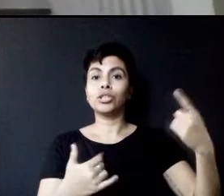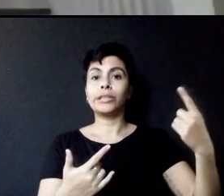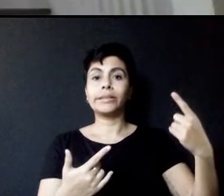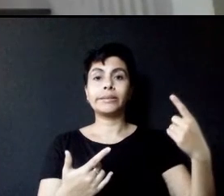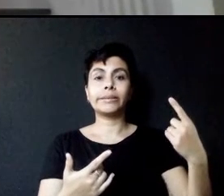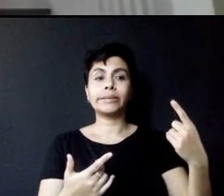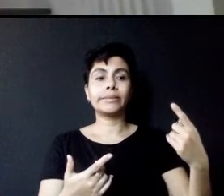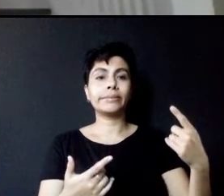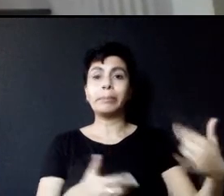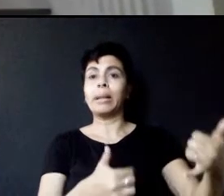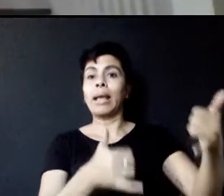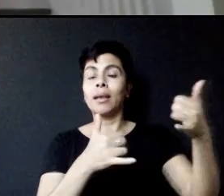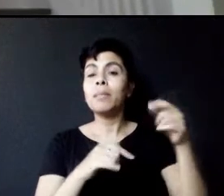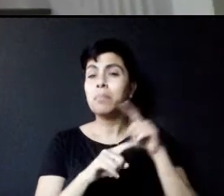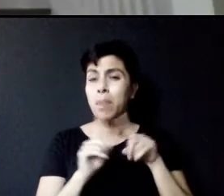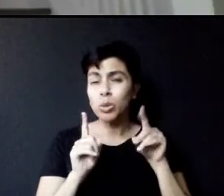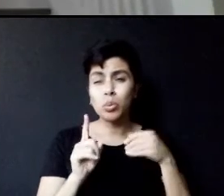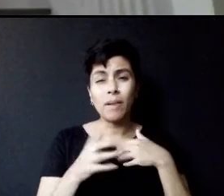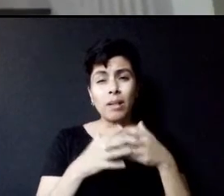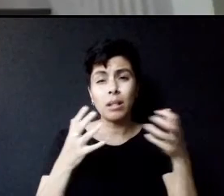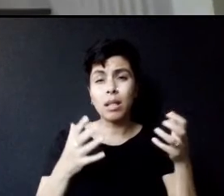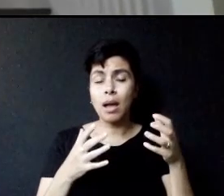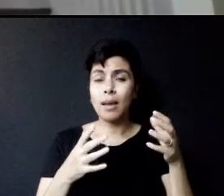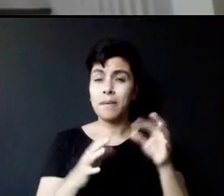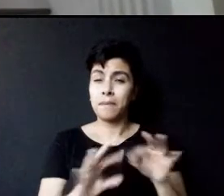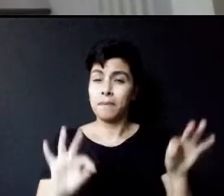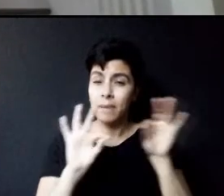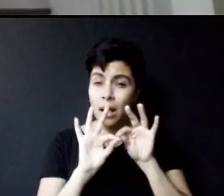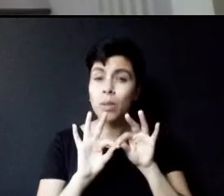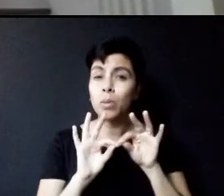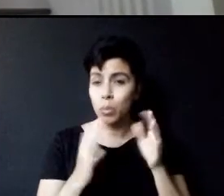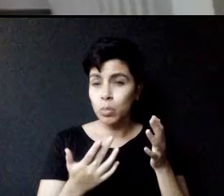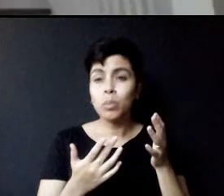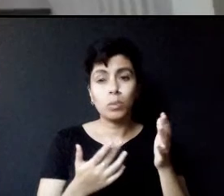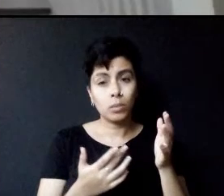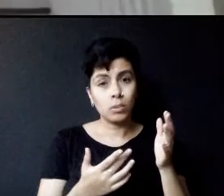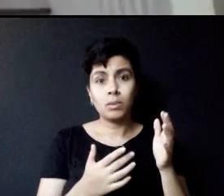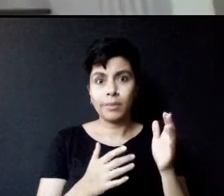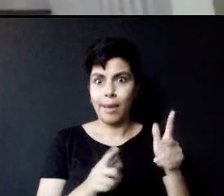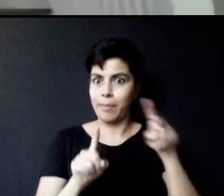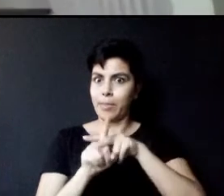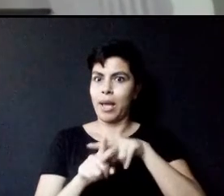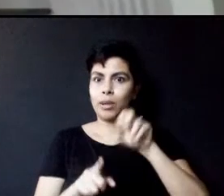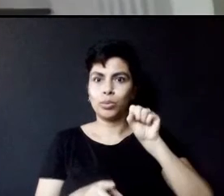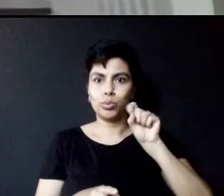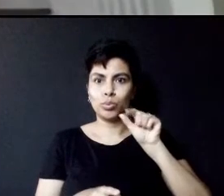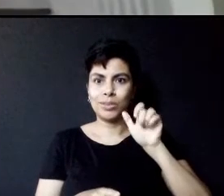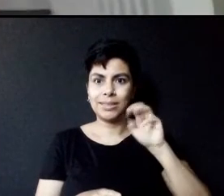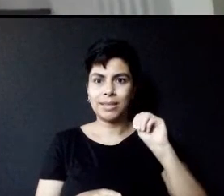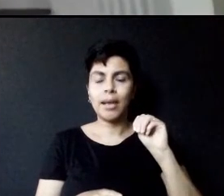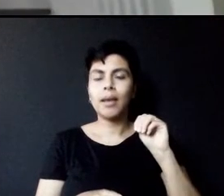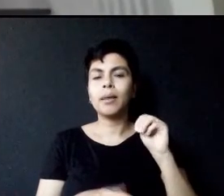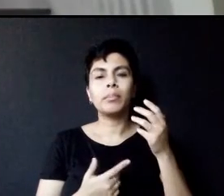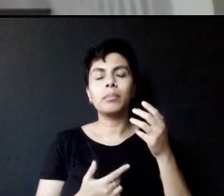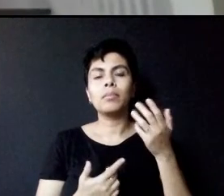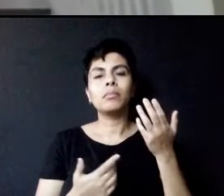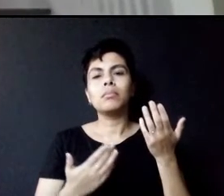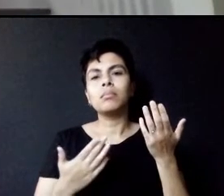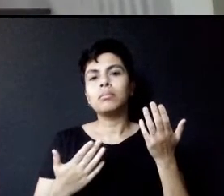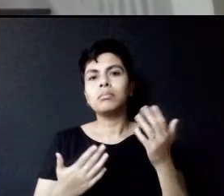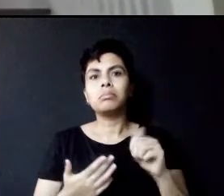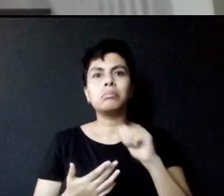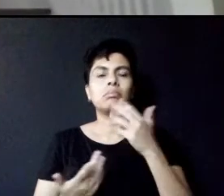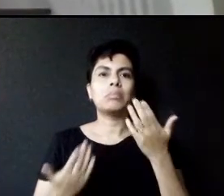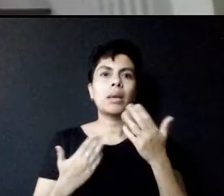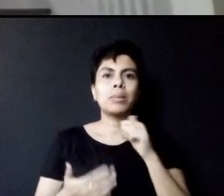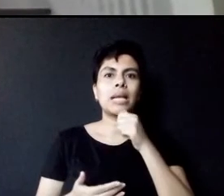around with things. But there are actually a lot of value to that also informs STEM. Even if we are not necessarily saying like,